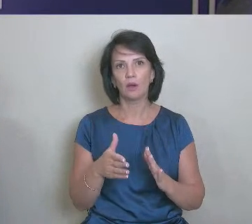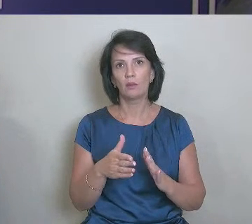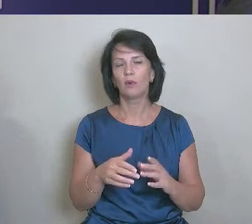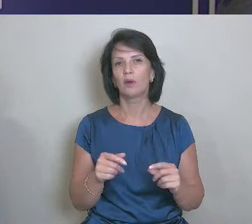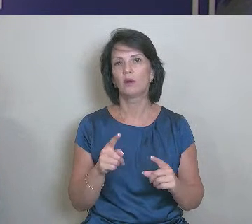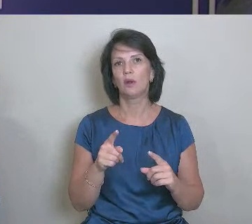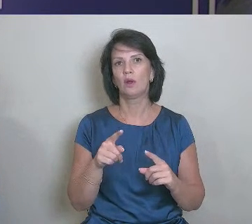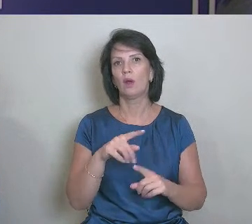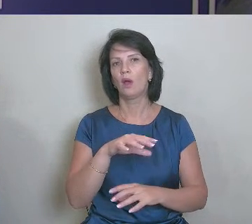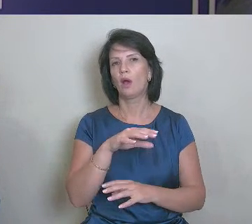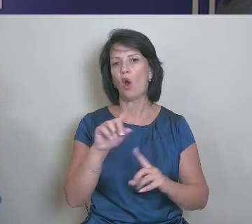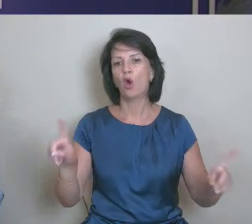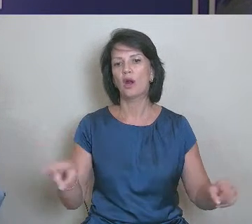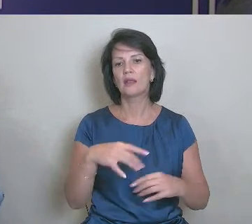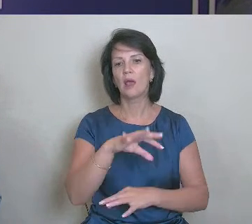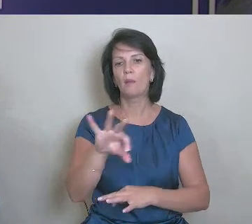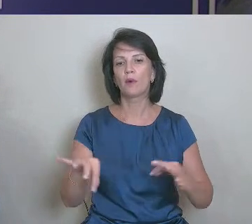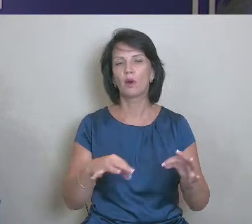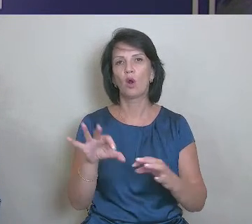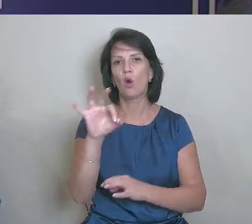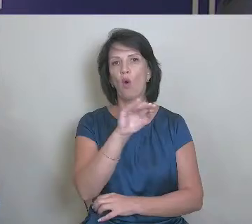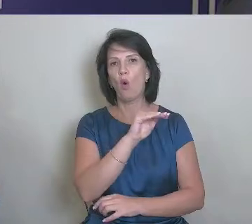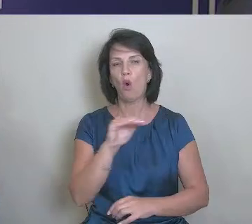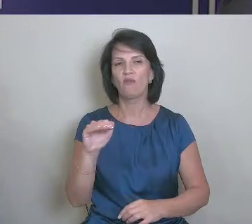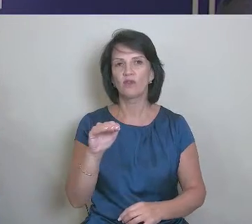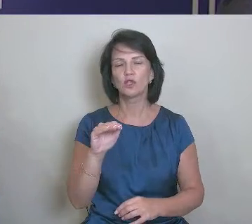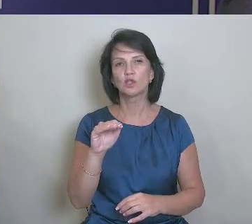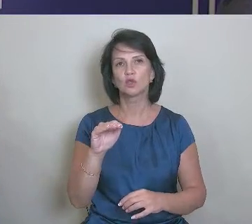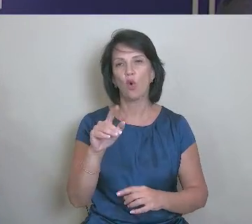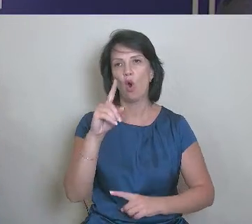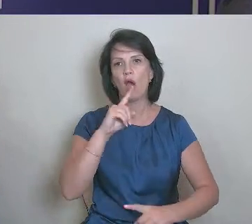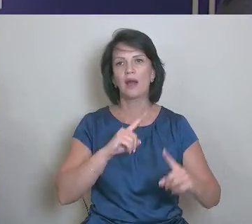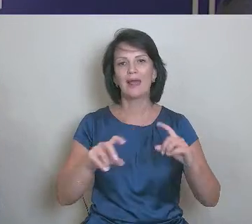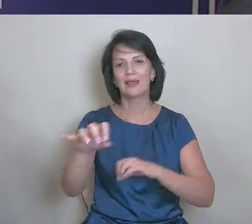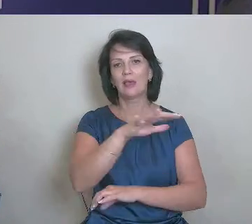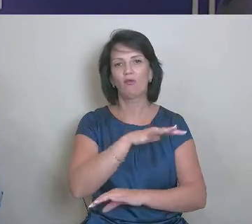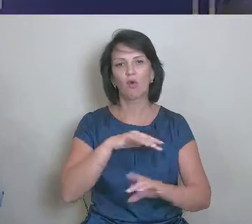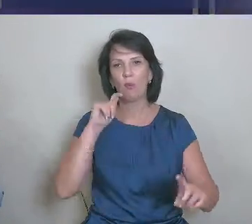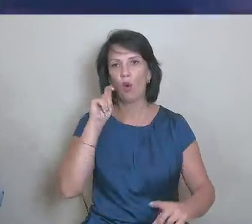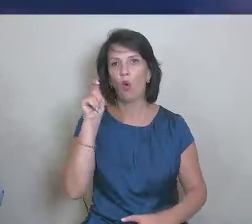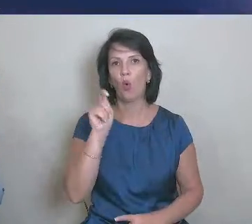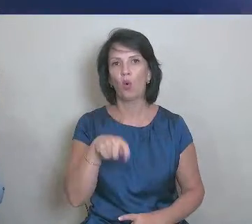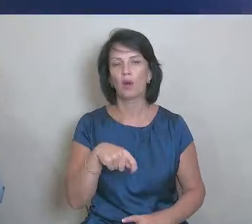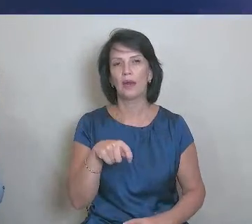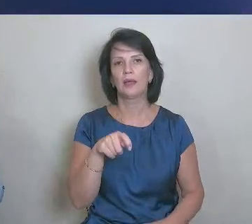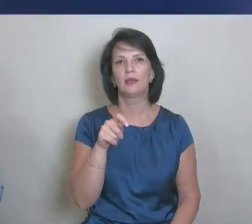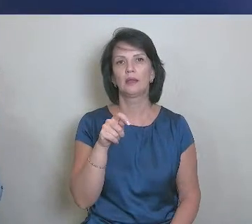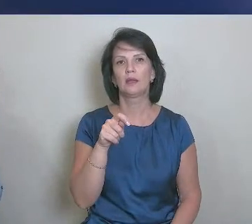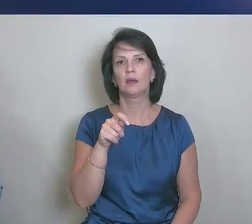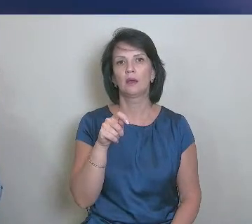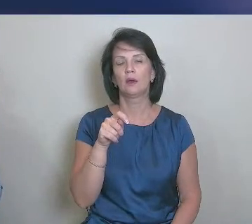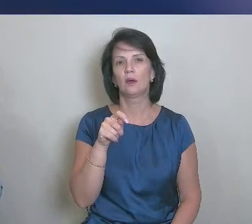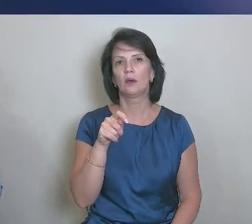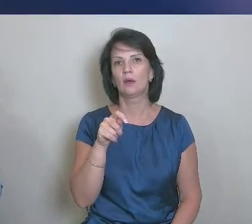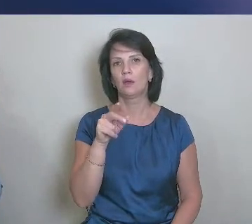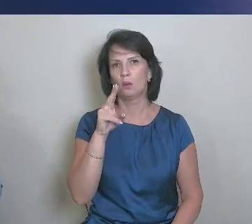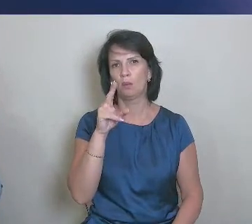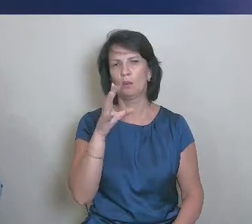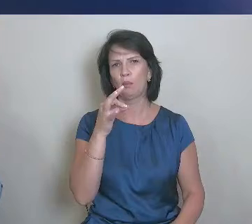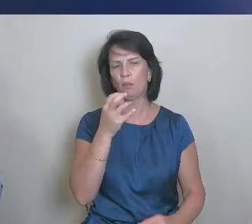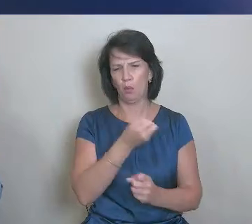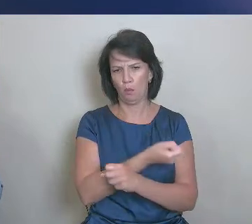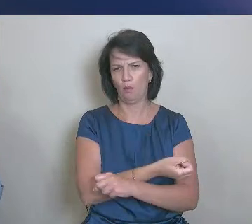2020, jointly organized by the Council of Europe project in Ukraine on